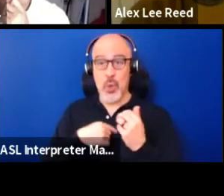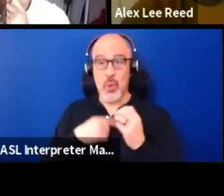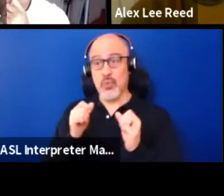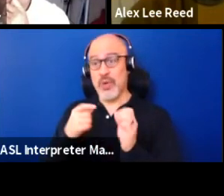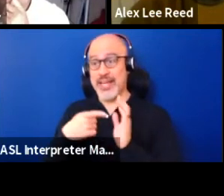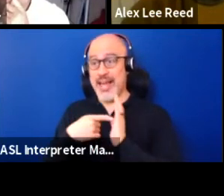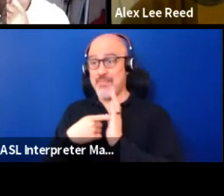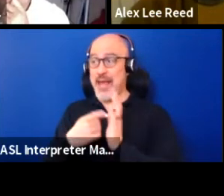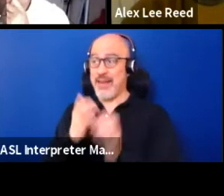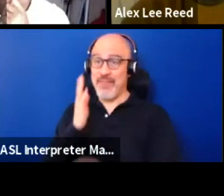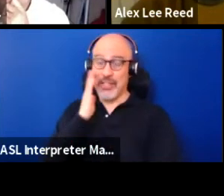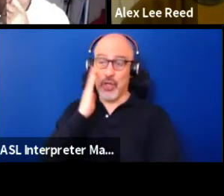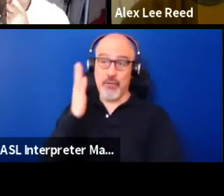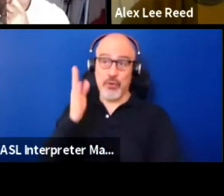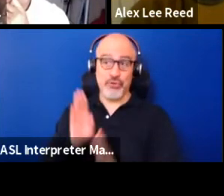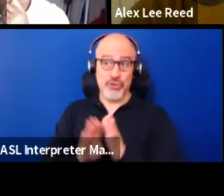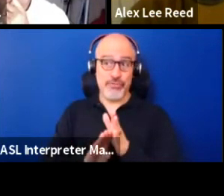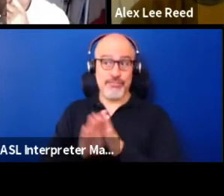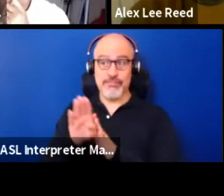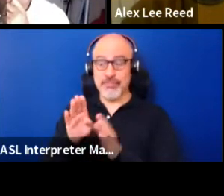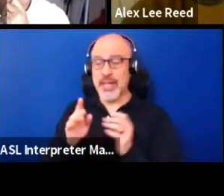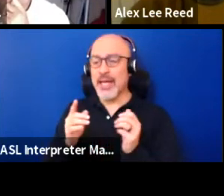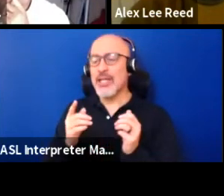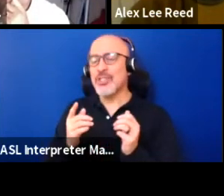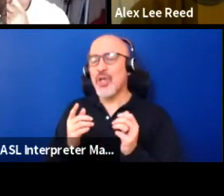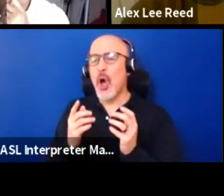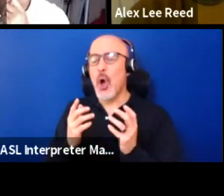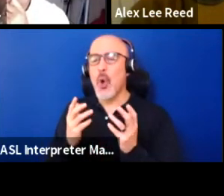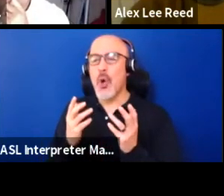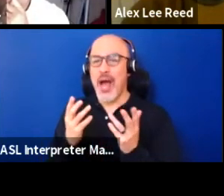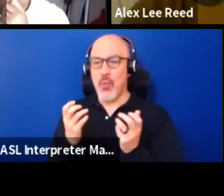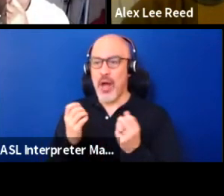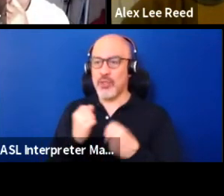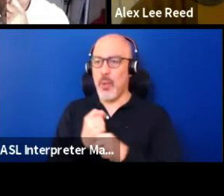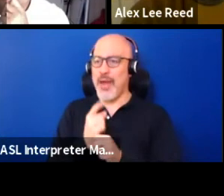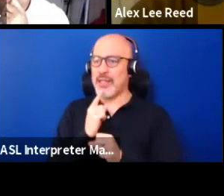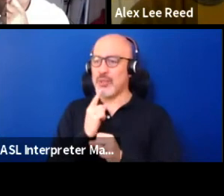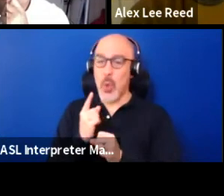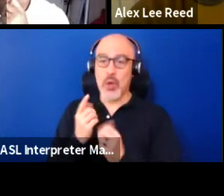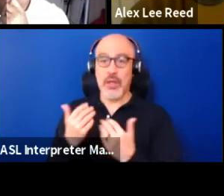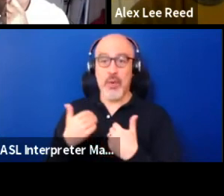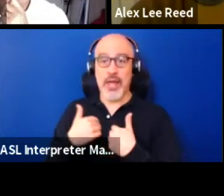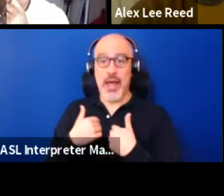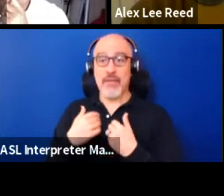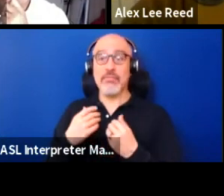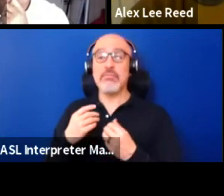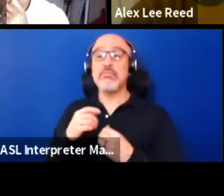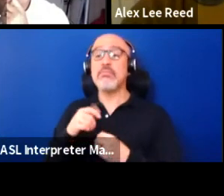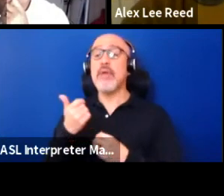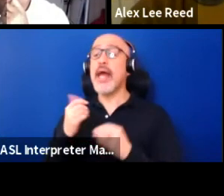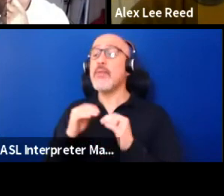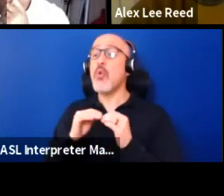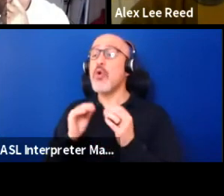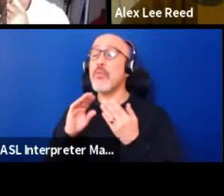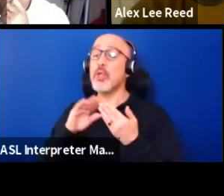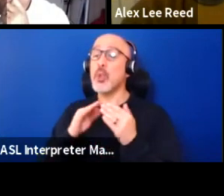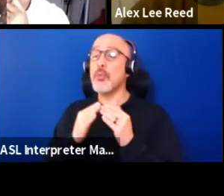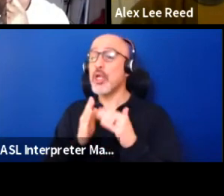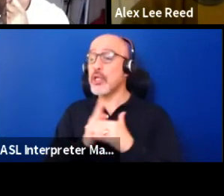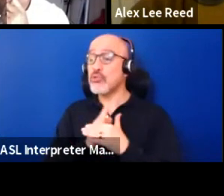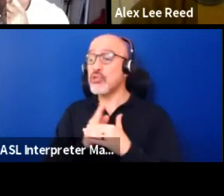our future. So I want to make sure to hold space in case there is anyone else from the community who wants to share.